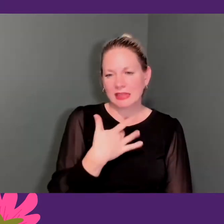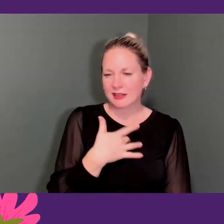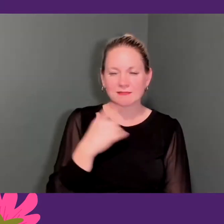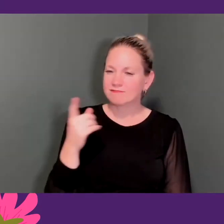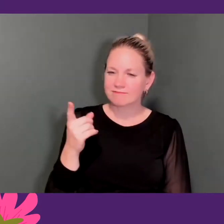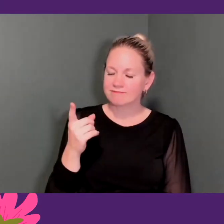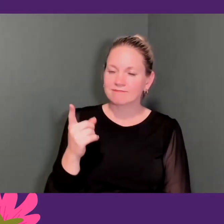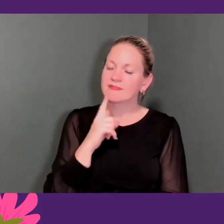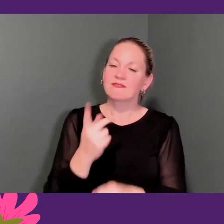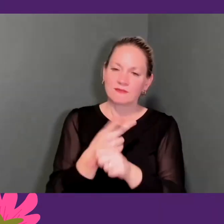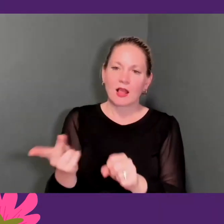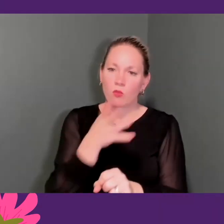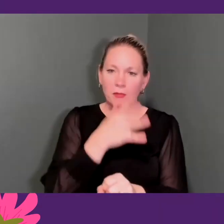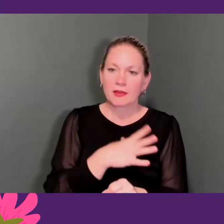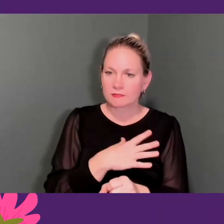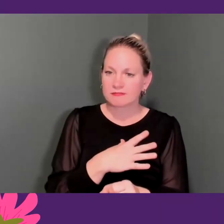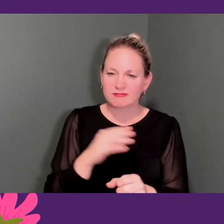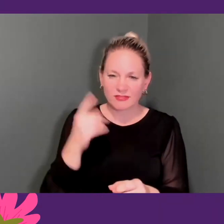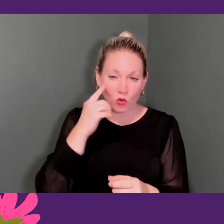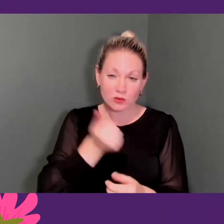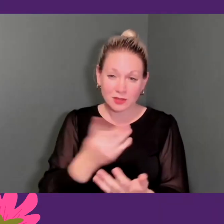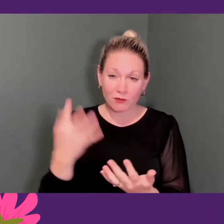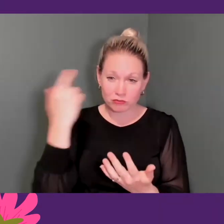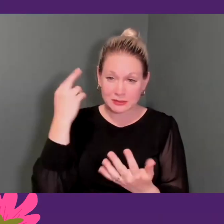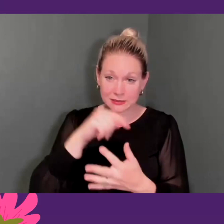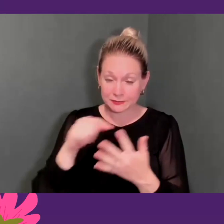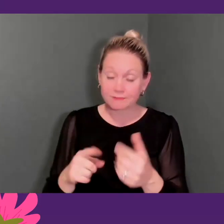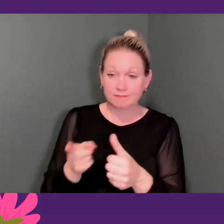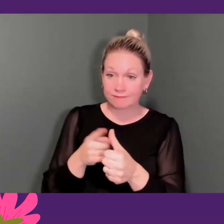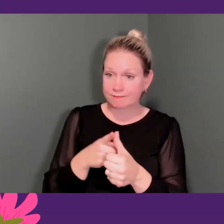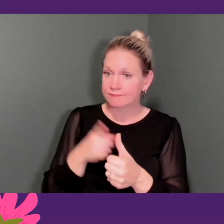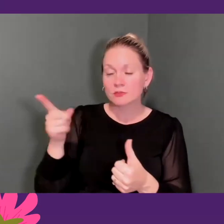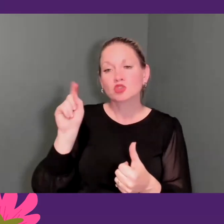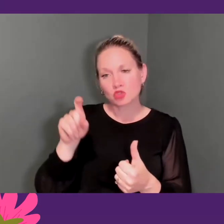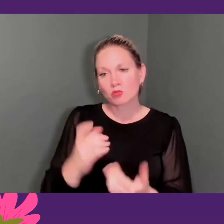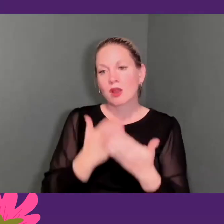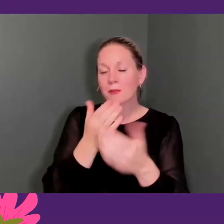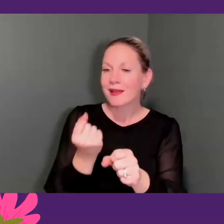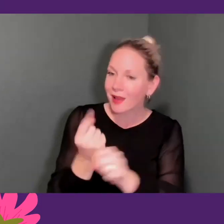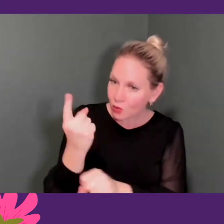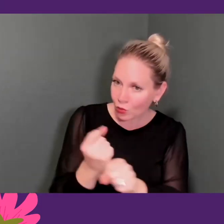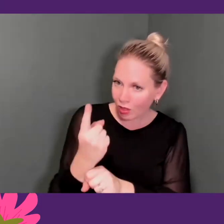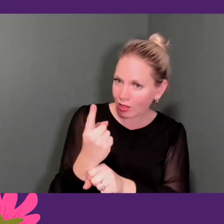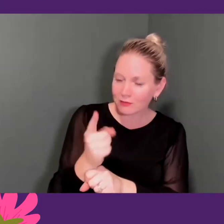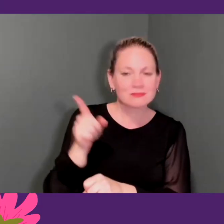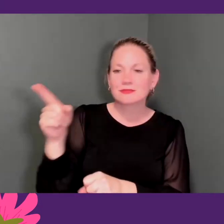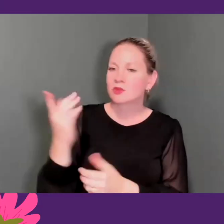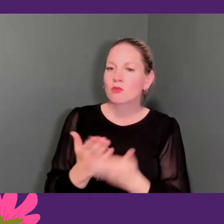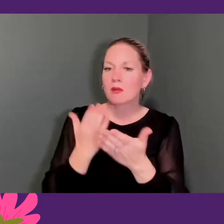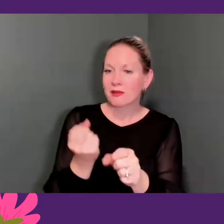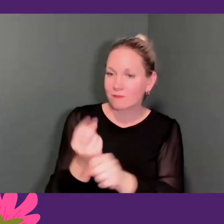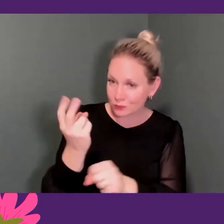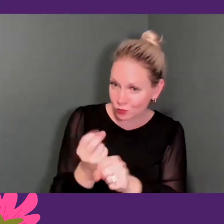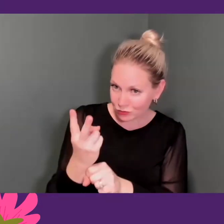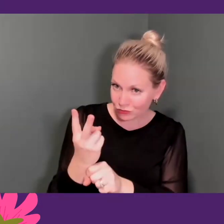women on a number of fronts. First, in not recommending annual screenings, they recommend biannual